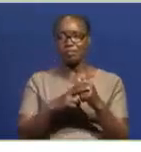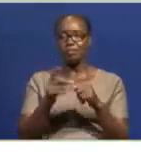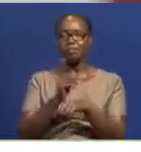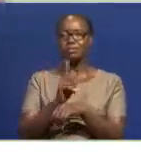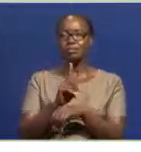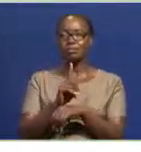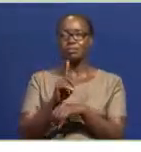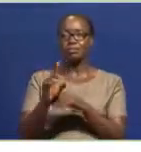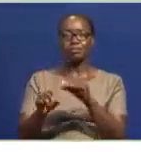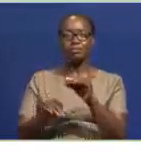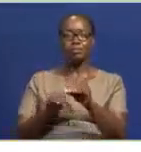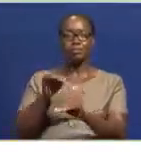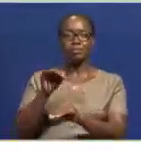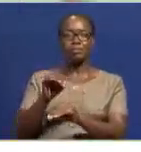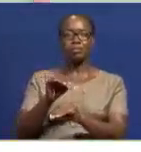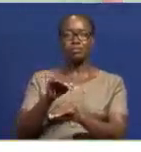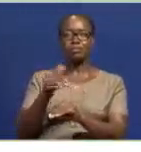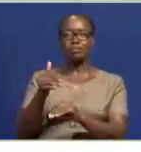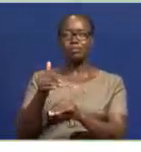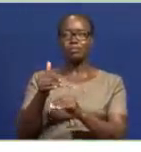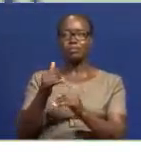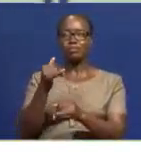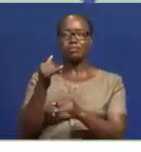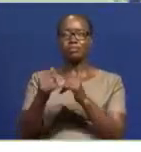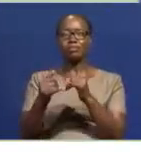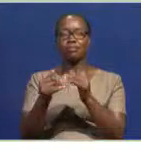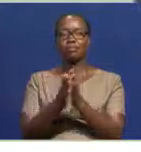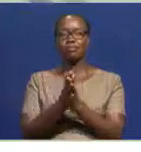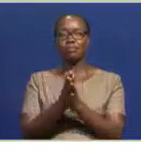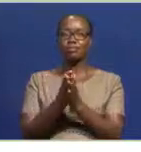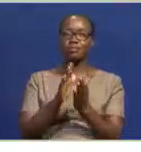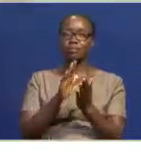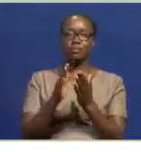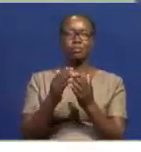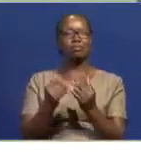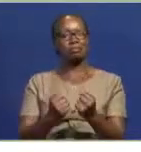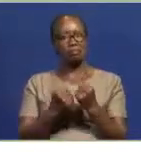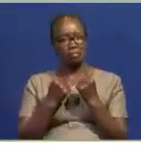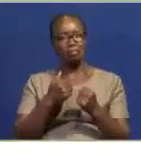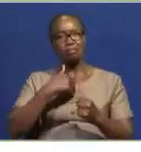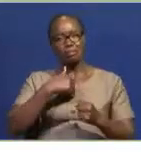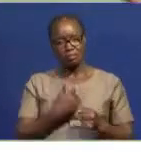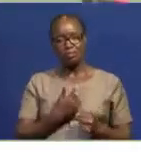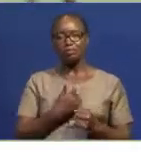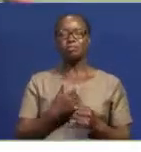back for Matutu to set up a nervy ending for a visibly tired Koderobara.